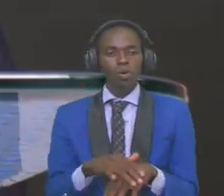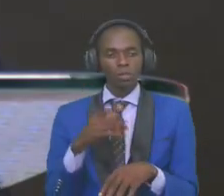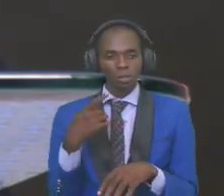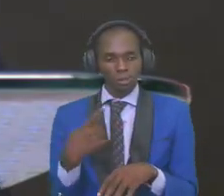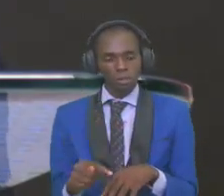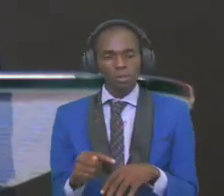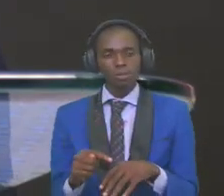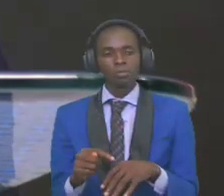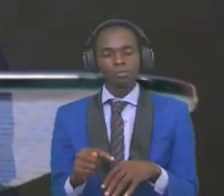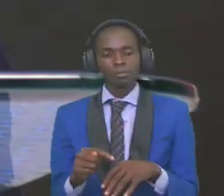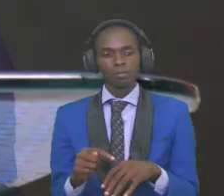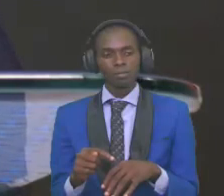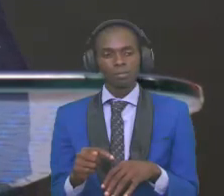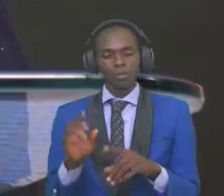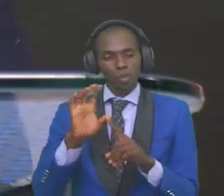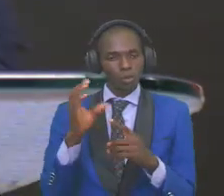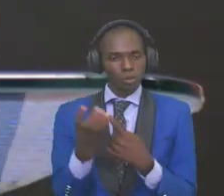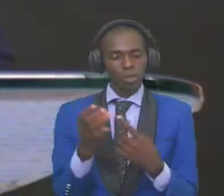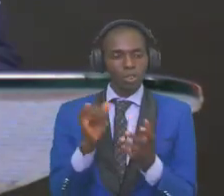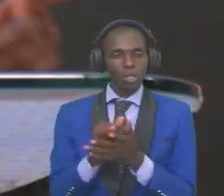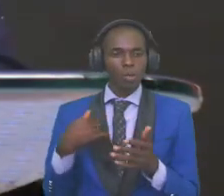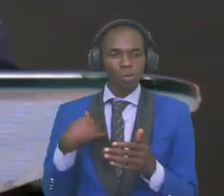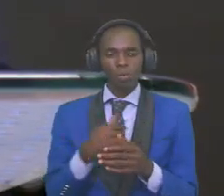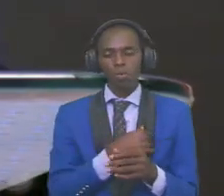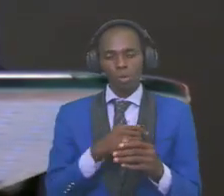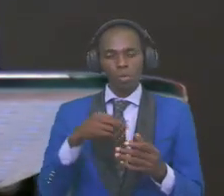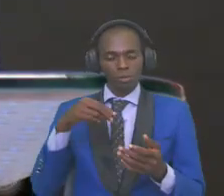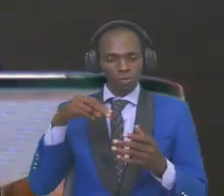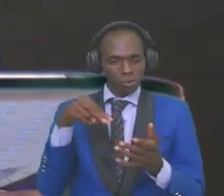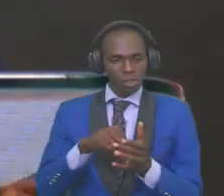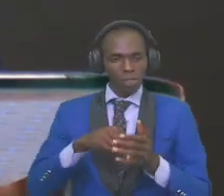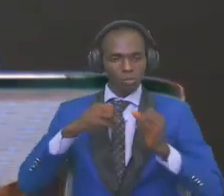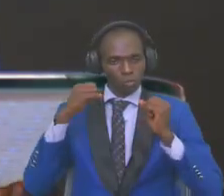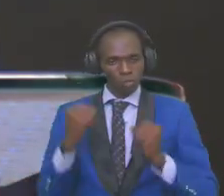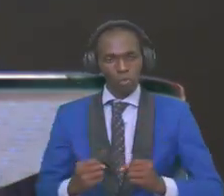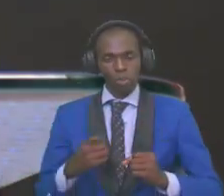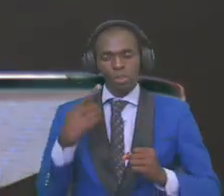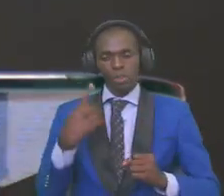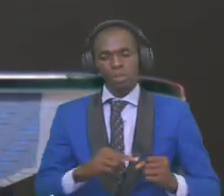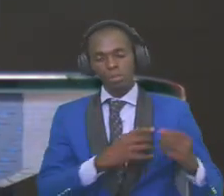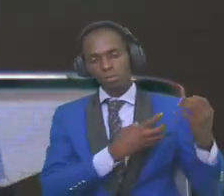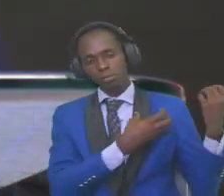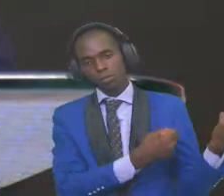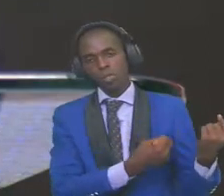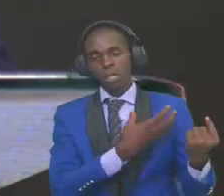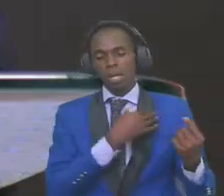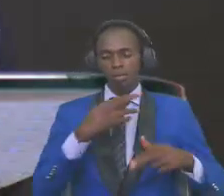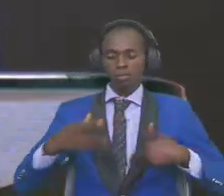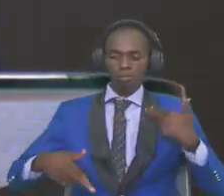we hold fast the confidence and the rejoicing of the